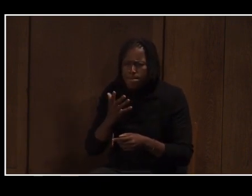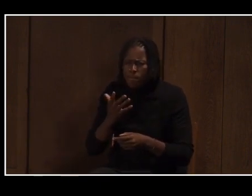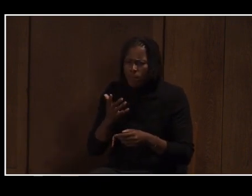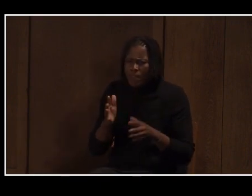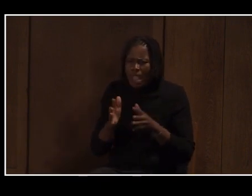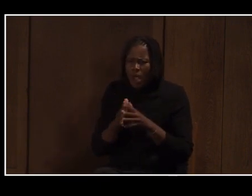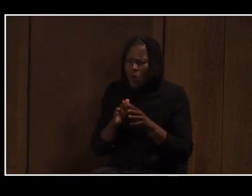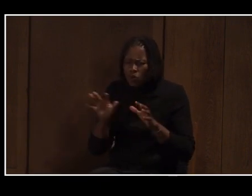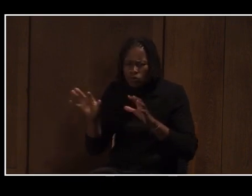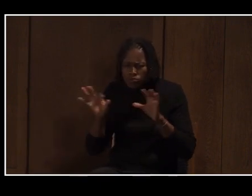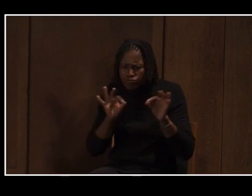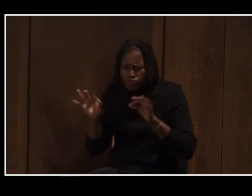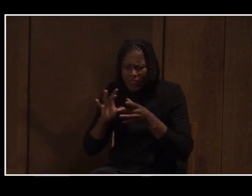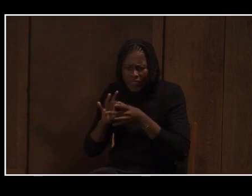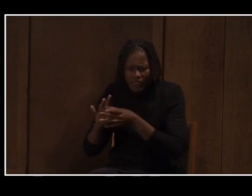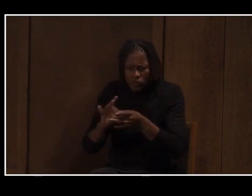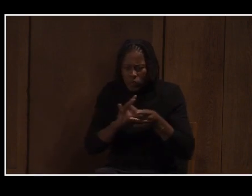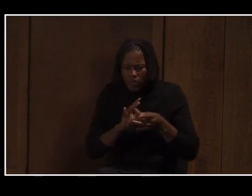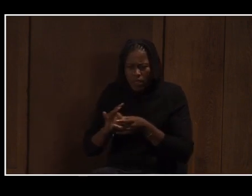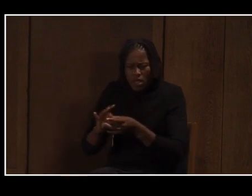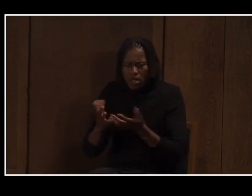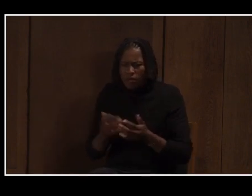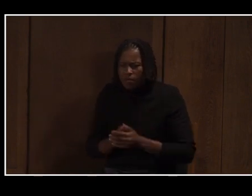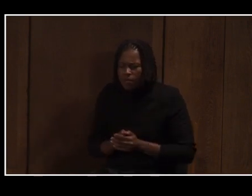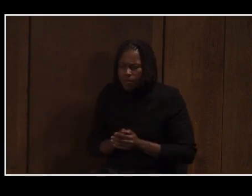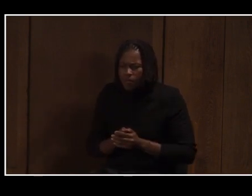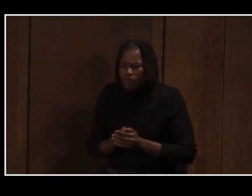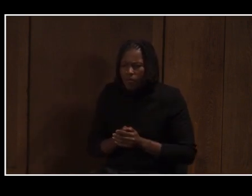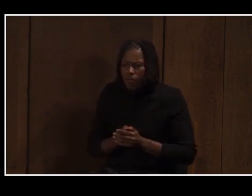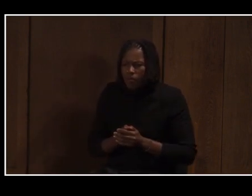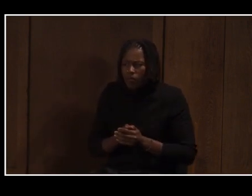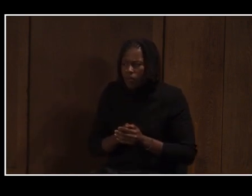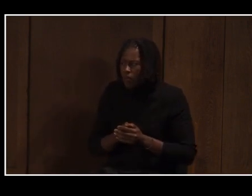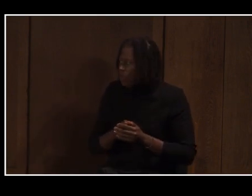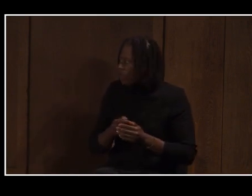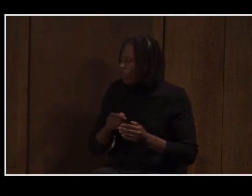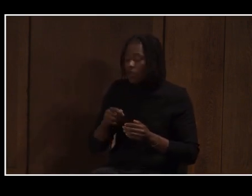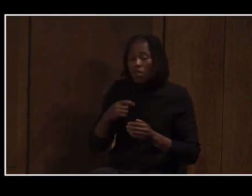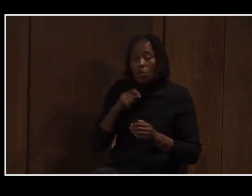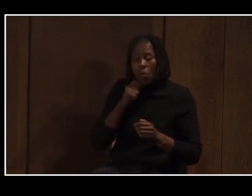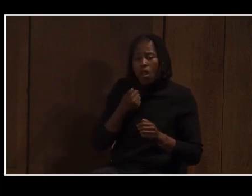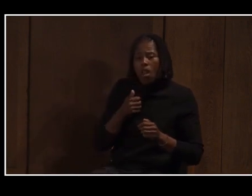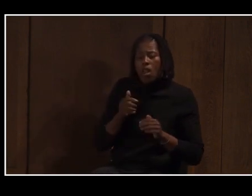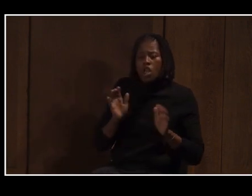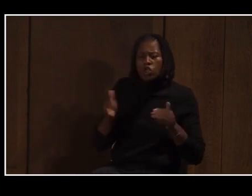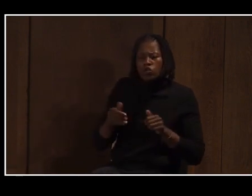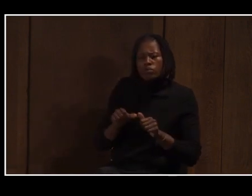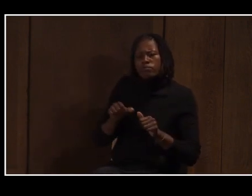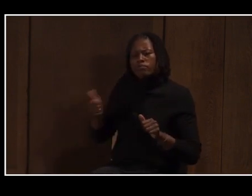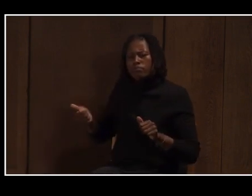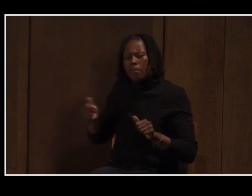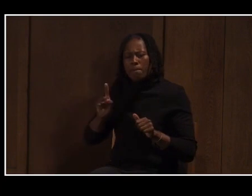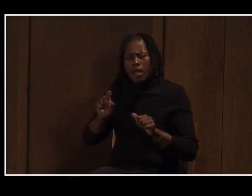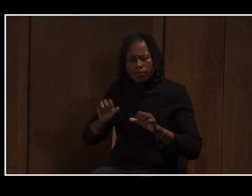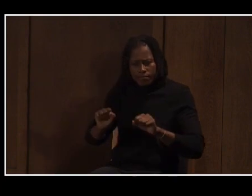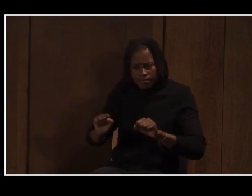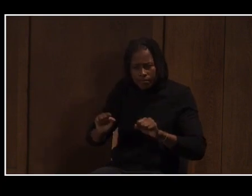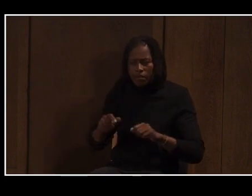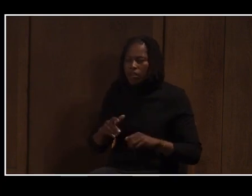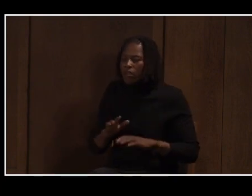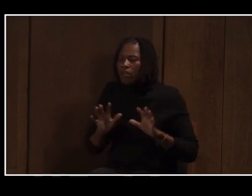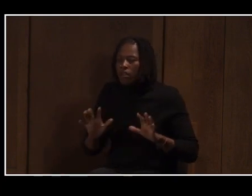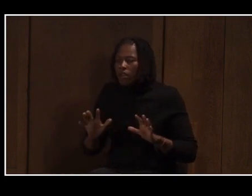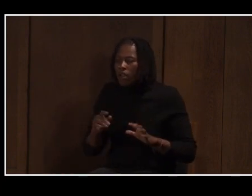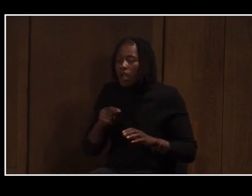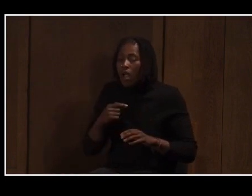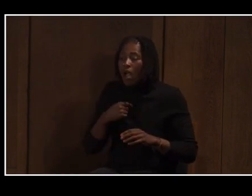together. Before I introduce our illustrious speakers, I just want to talk, I've been told I